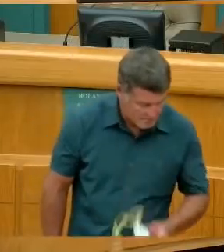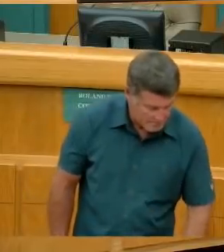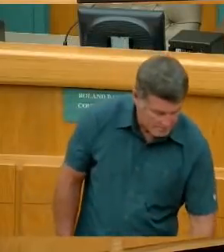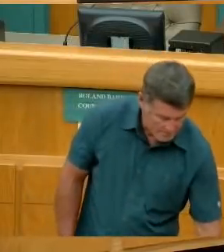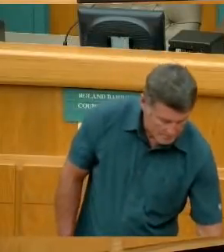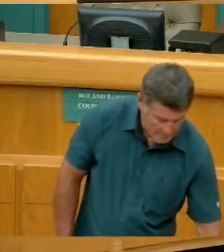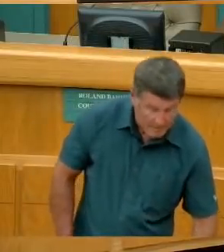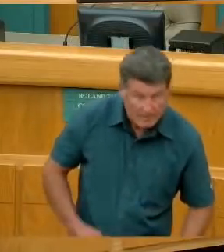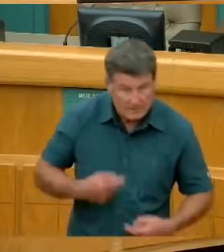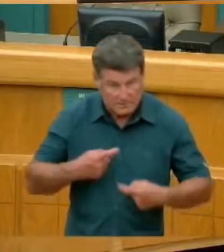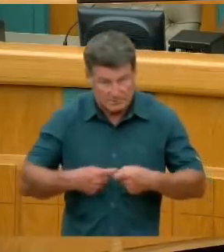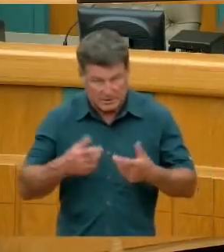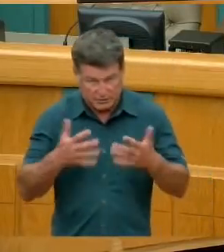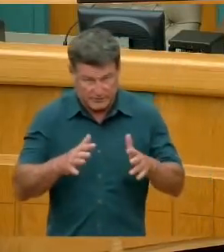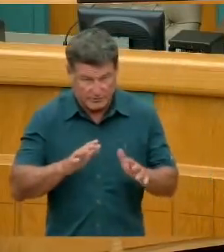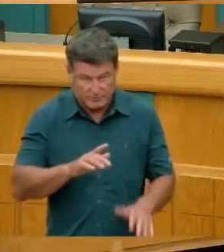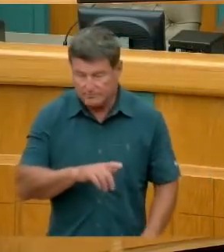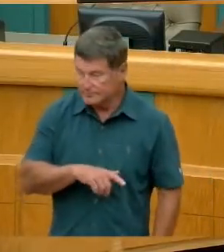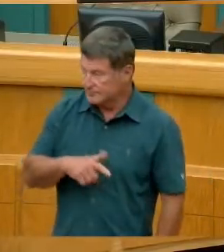sentido pésame.